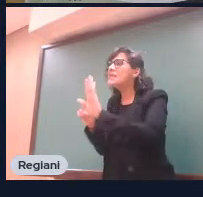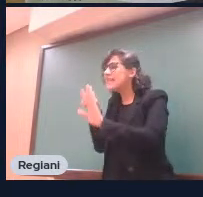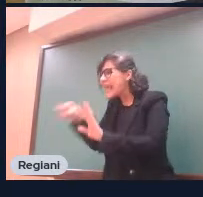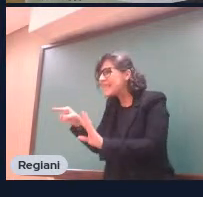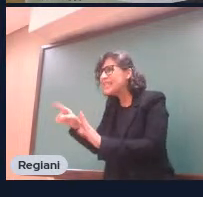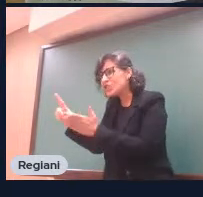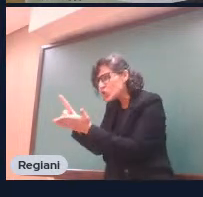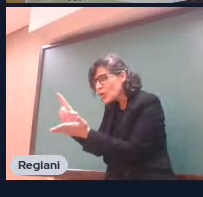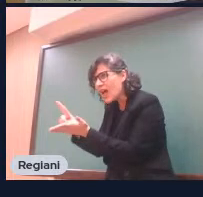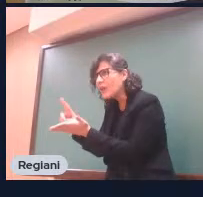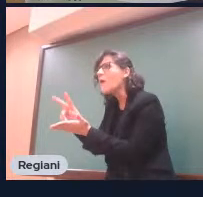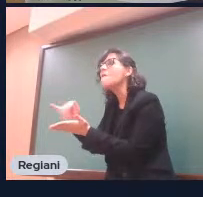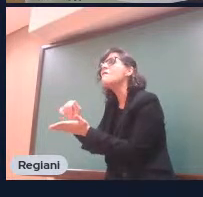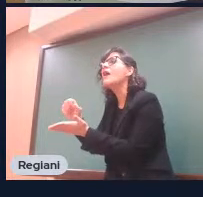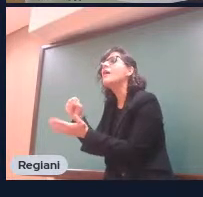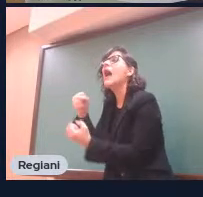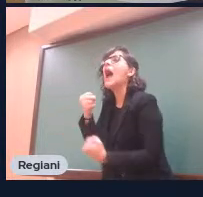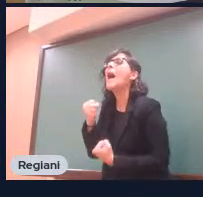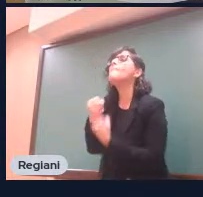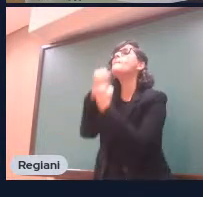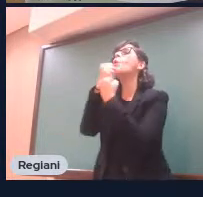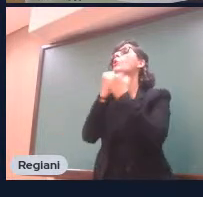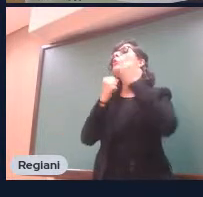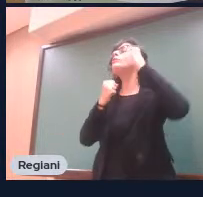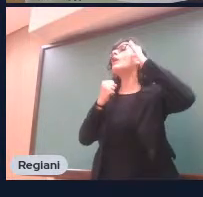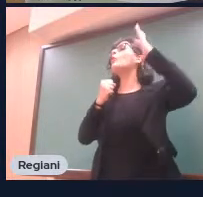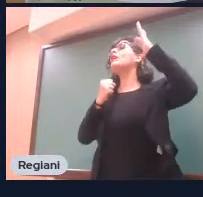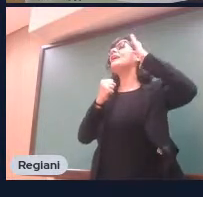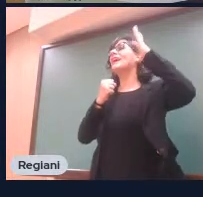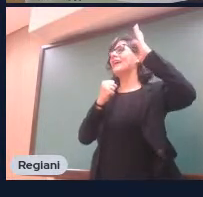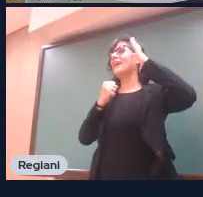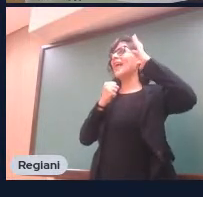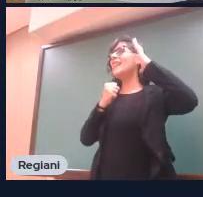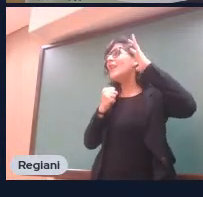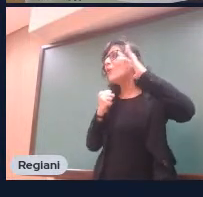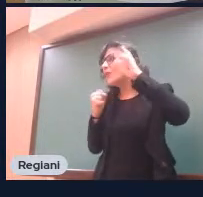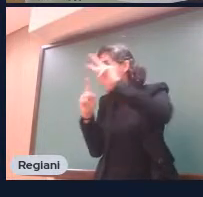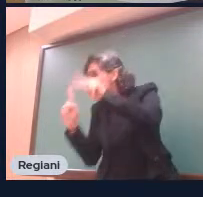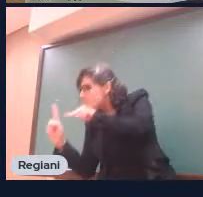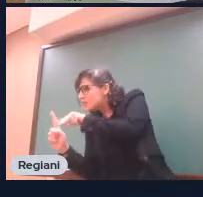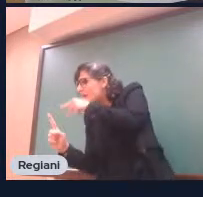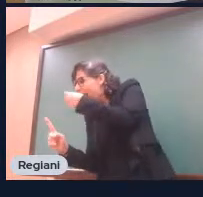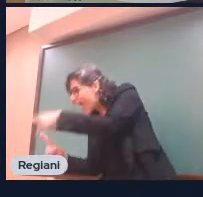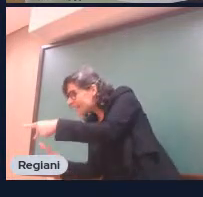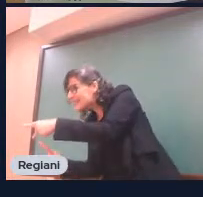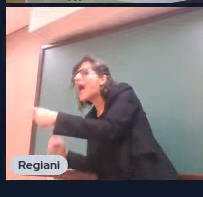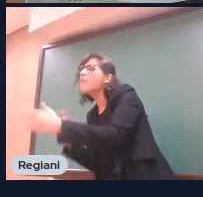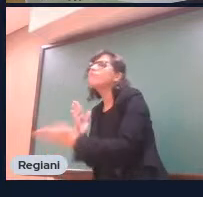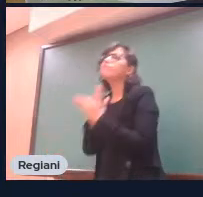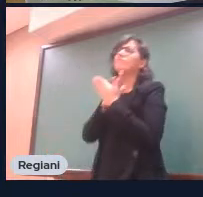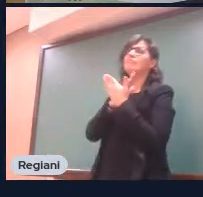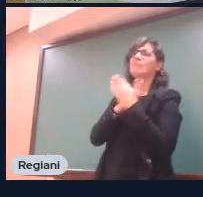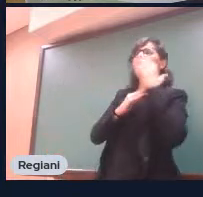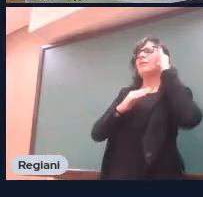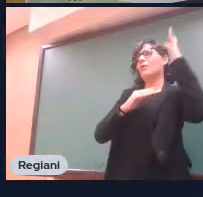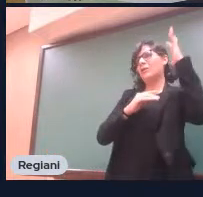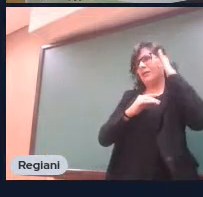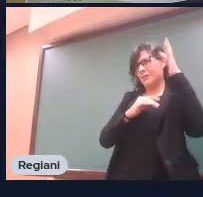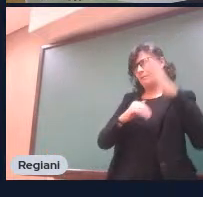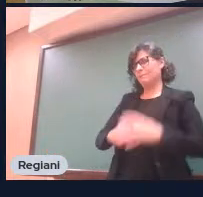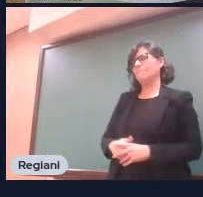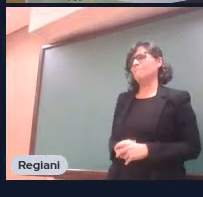dictionaries of the future. A grande questão é que Esses itens